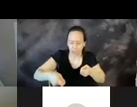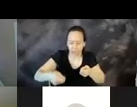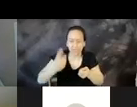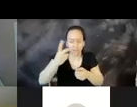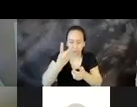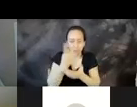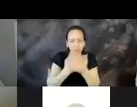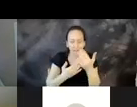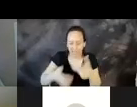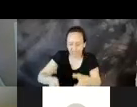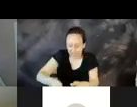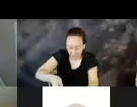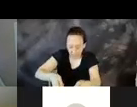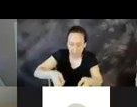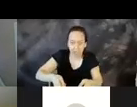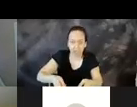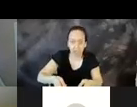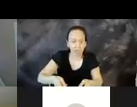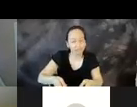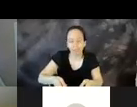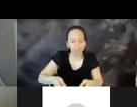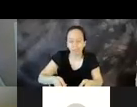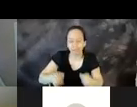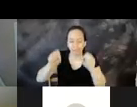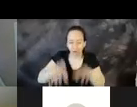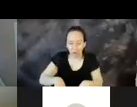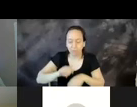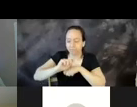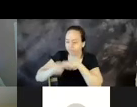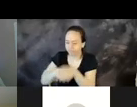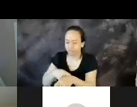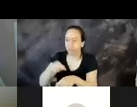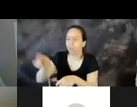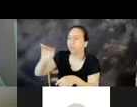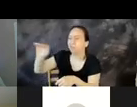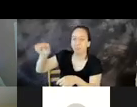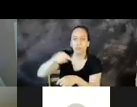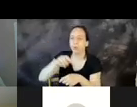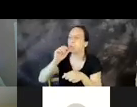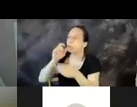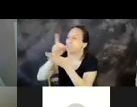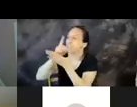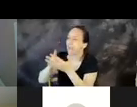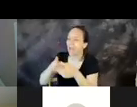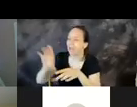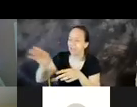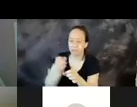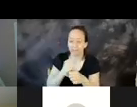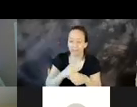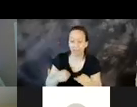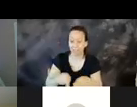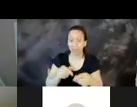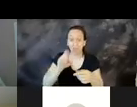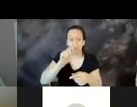retrieve tickets and receipts. But we worked with the vendor to update the design to make a large return tray and redesign